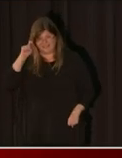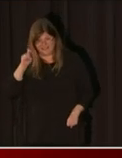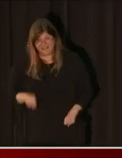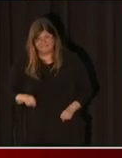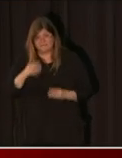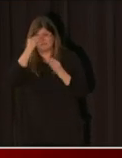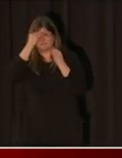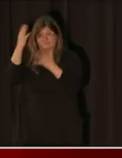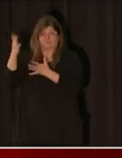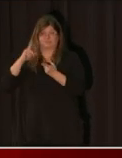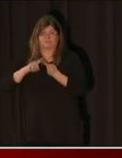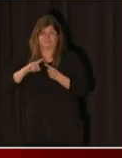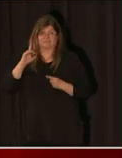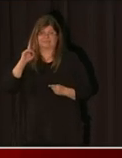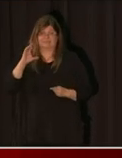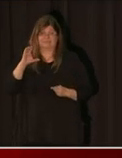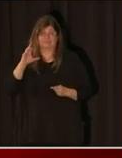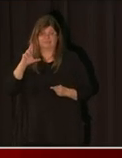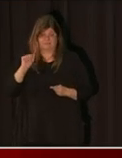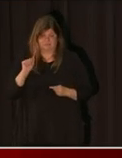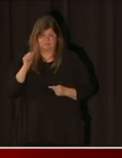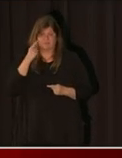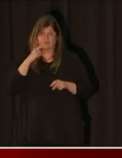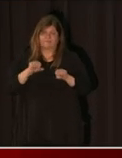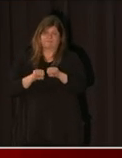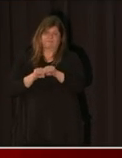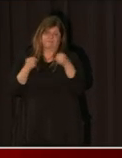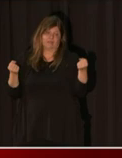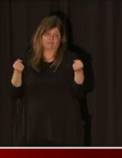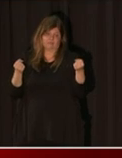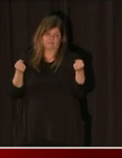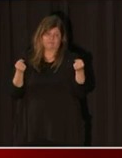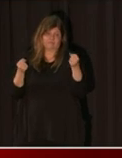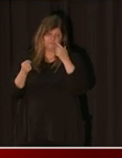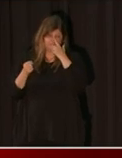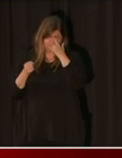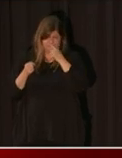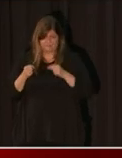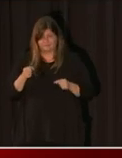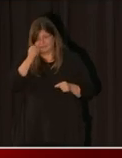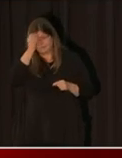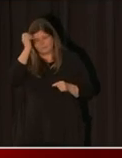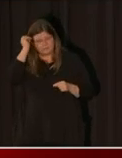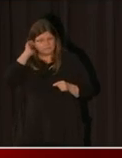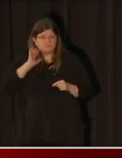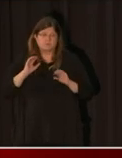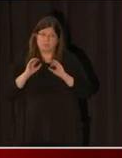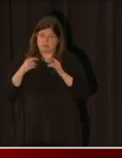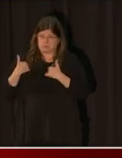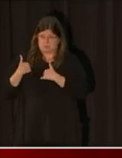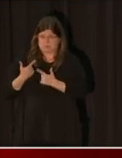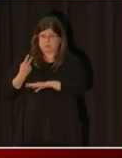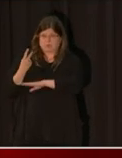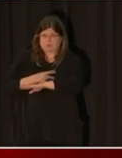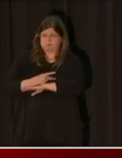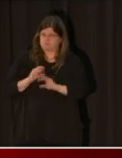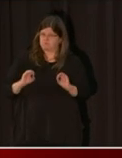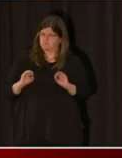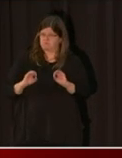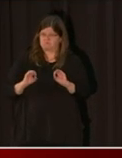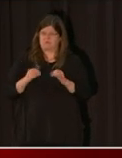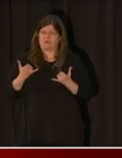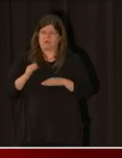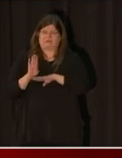those violations in the last couple of days, so most of our businesses are coming into compliance. So